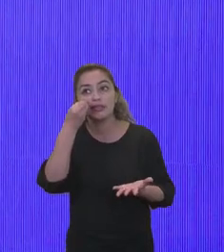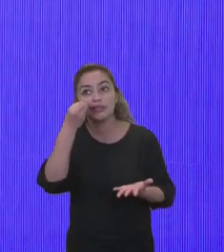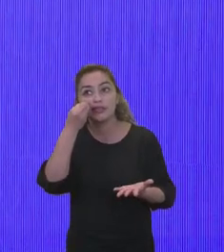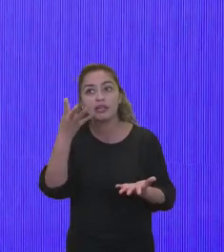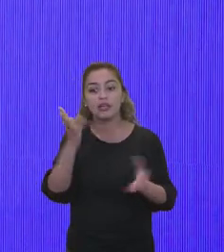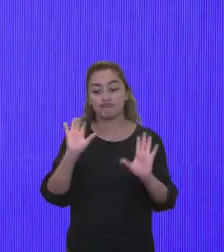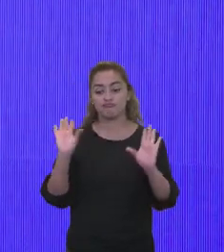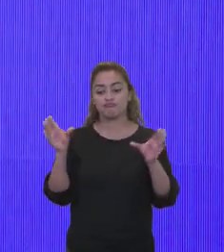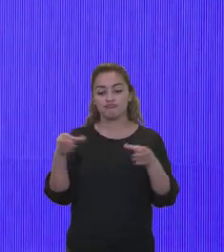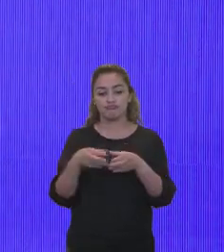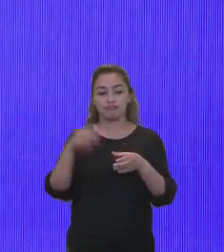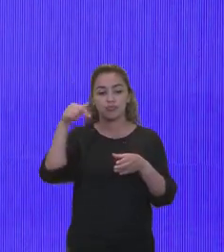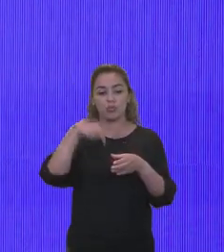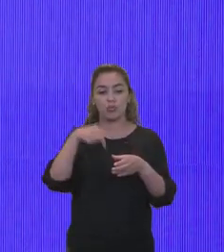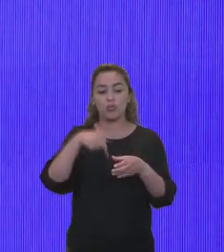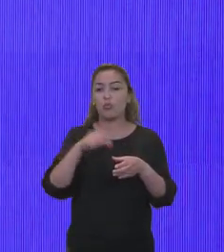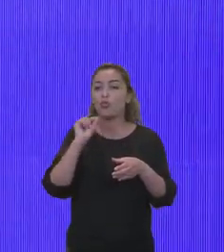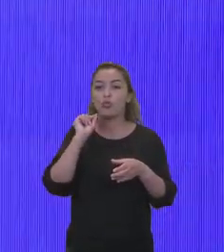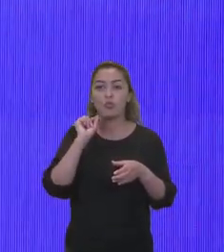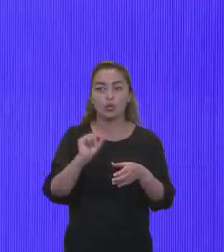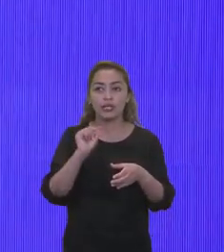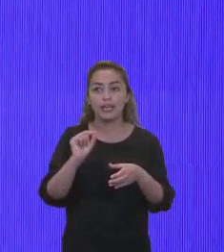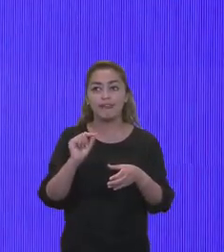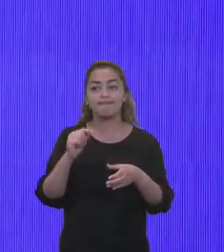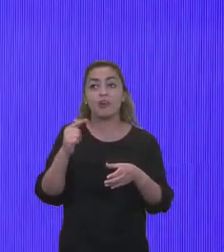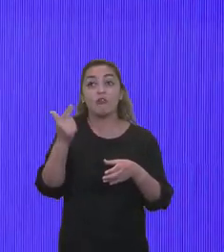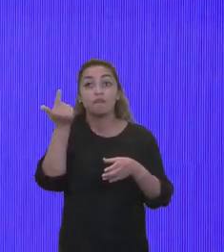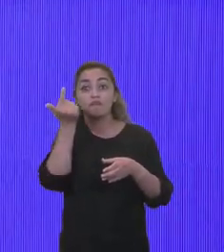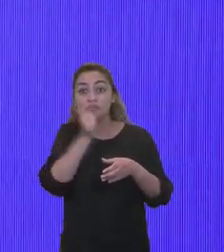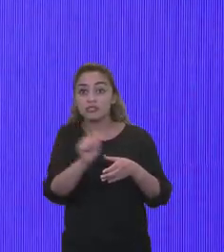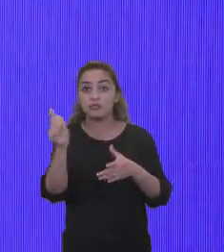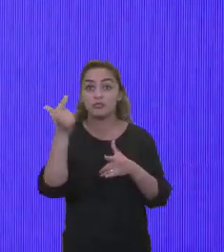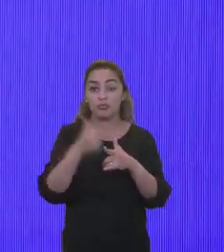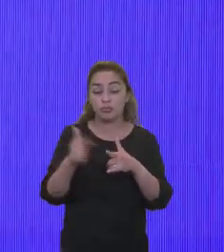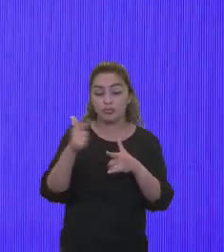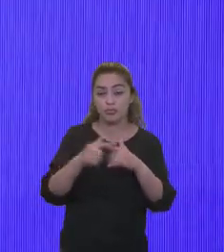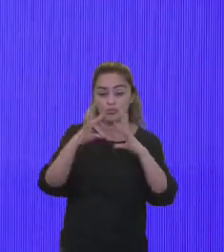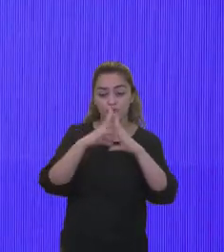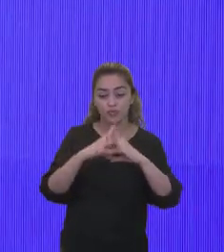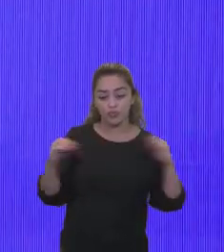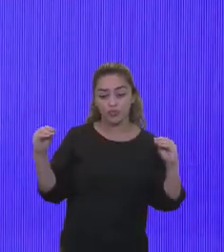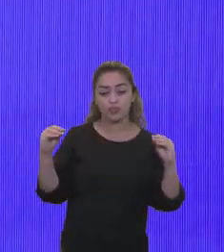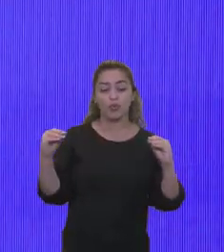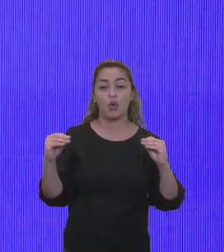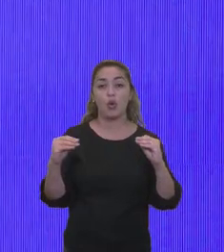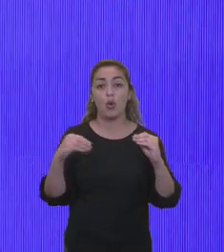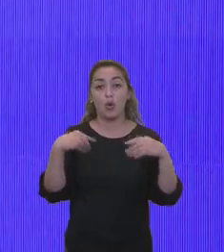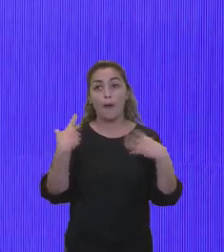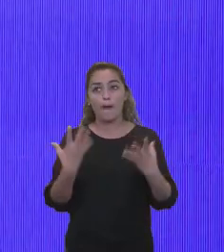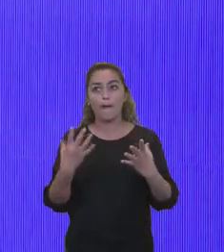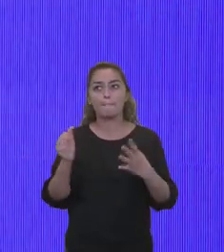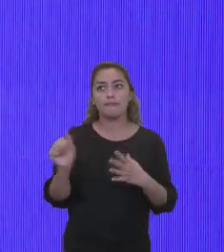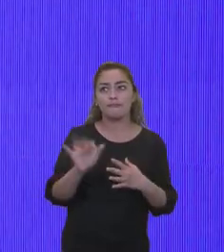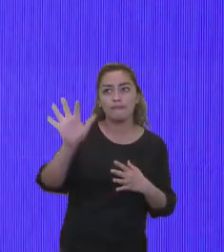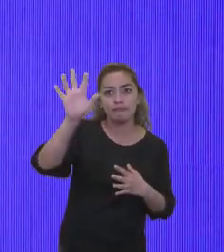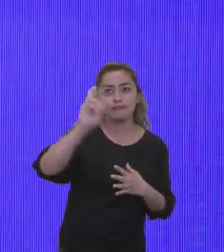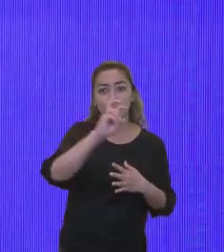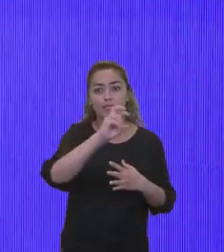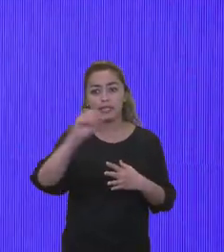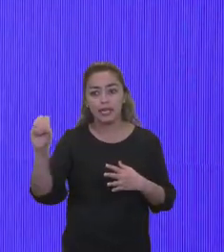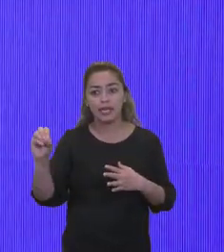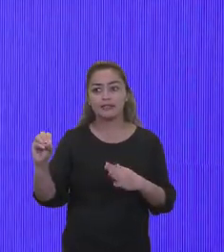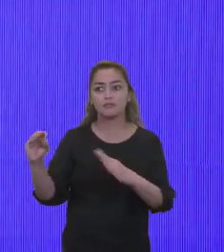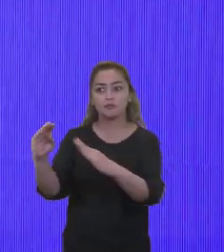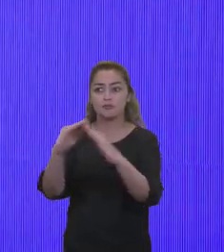So what I'm trying to do with my team is to create a prototype solution for the slum with up to 500